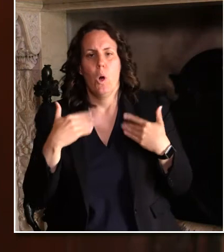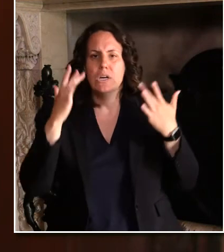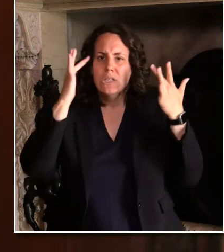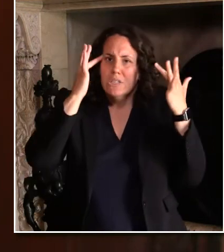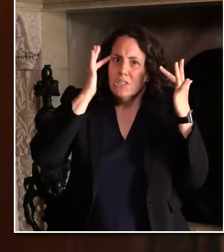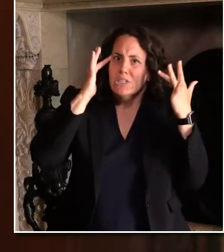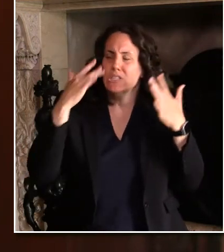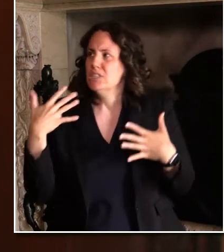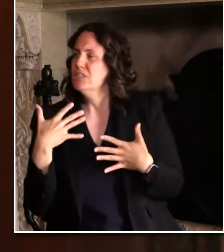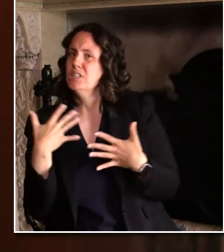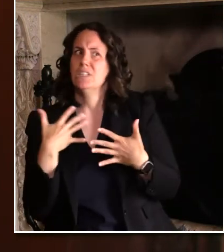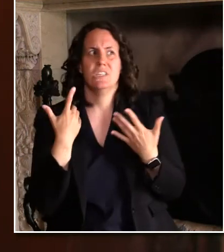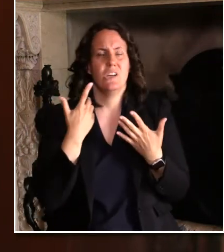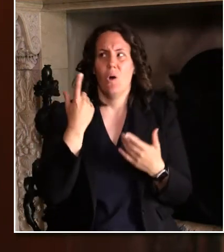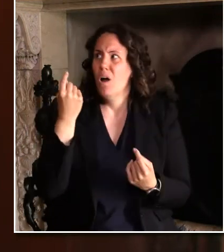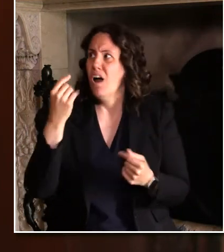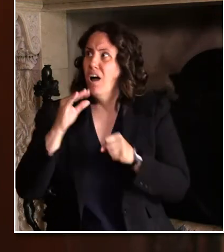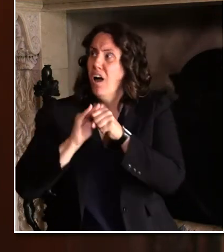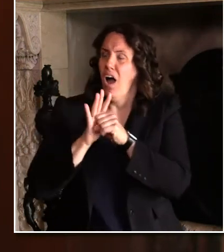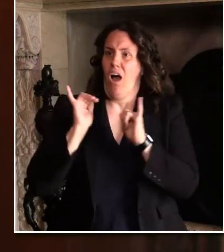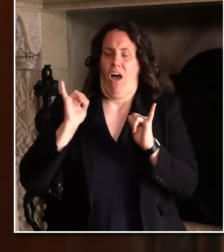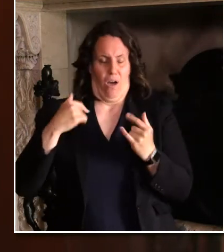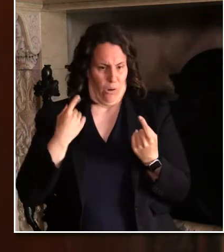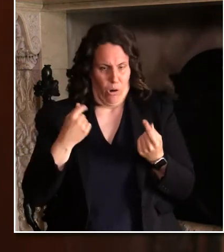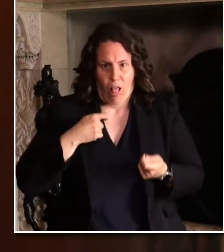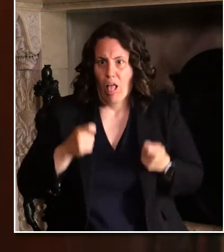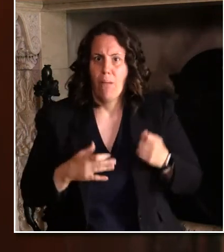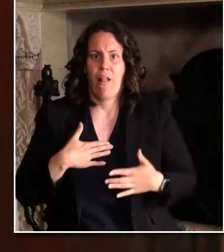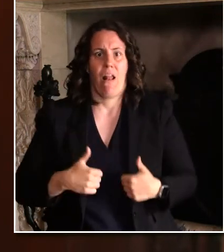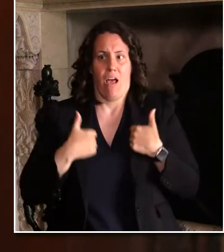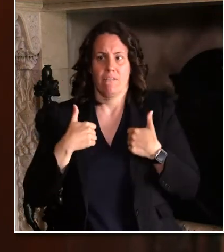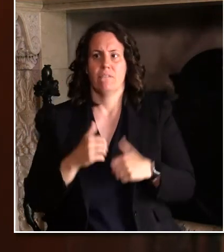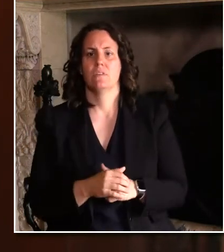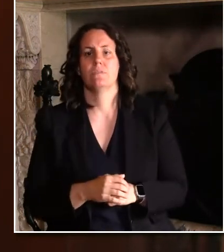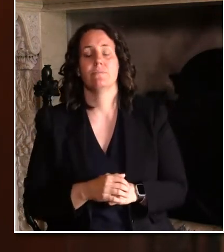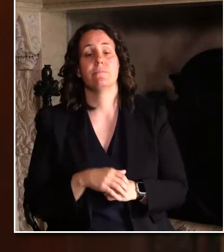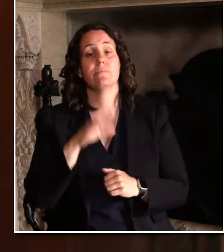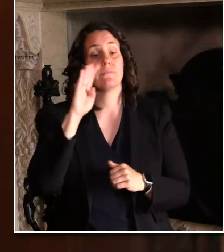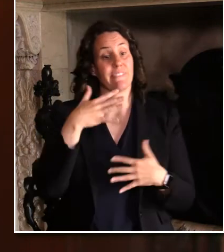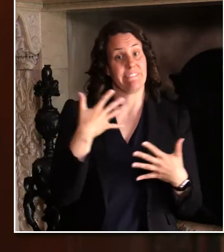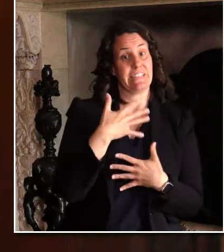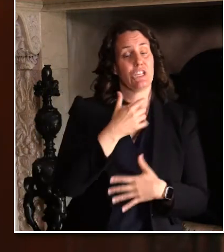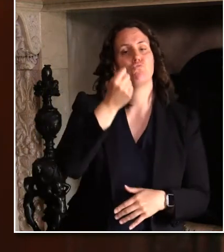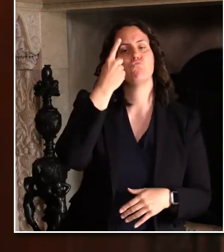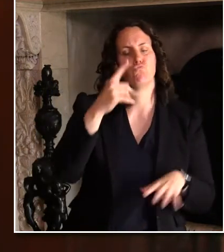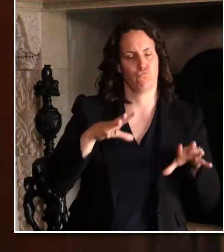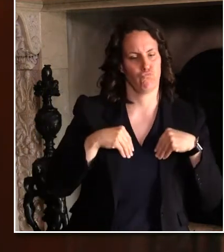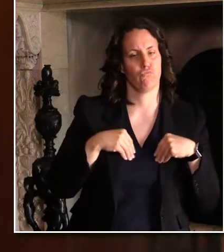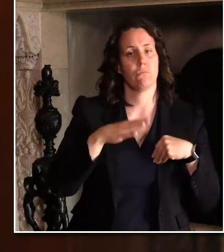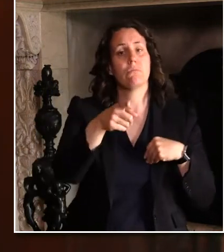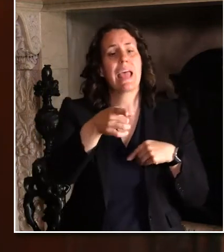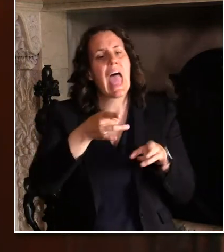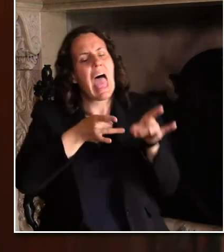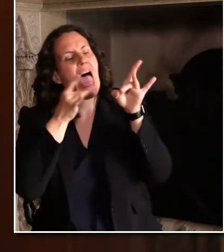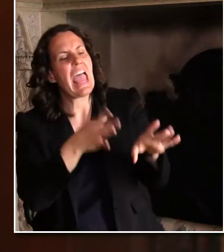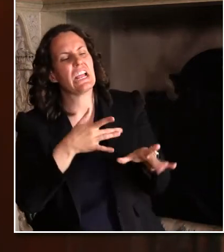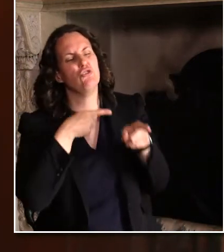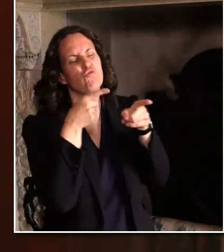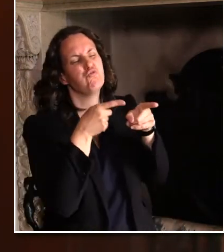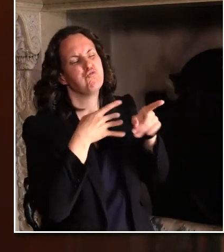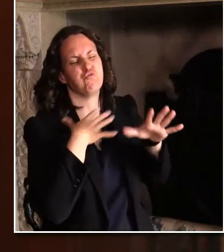pandemic, but hate is not. In recent weeks, we have seen a spike in hateful actions and